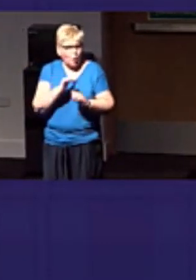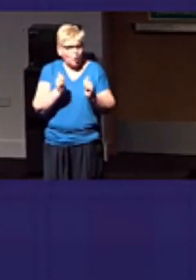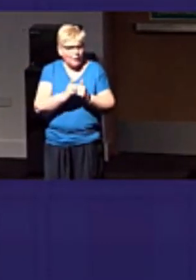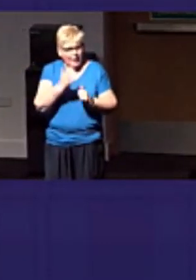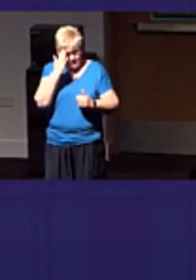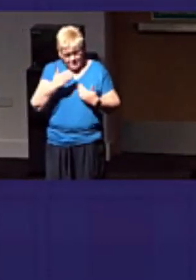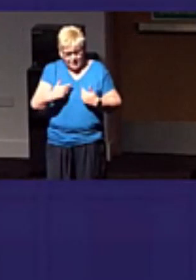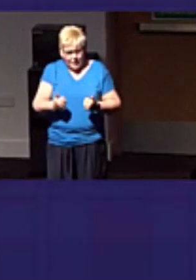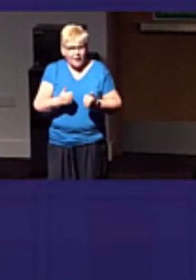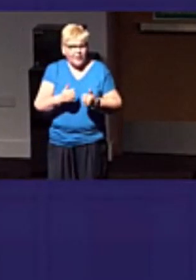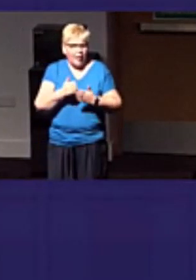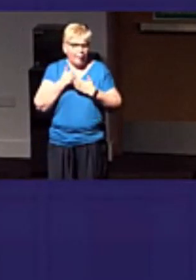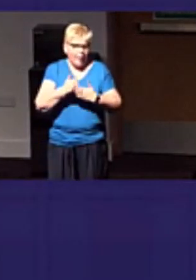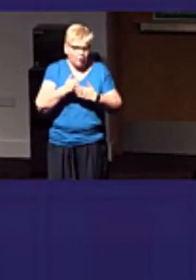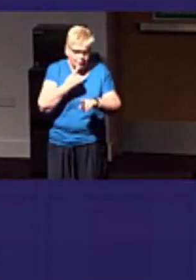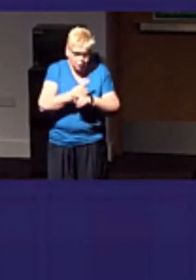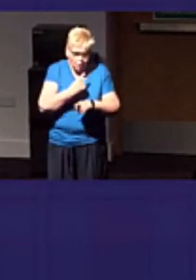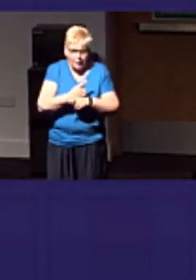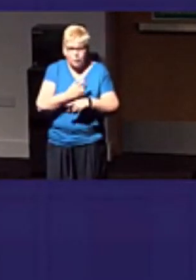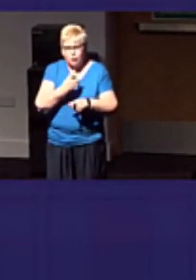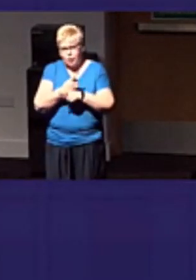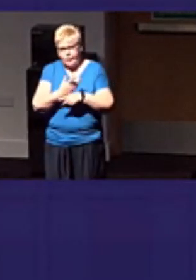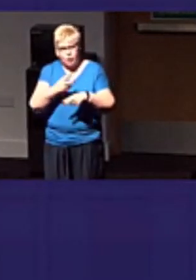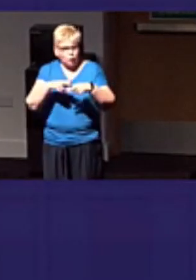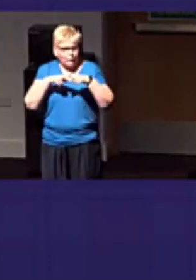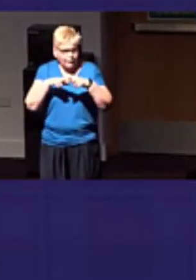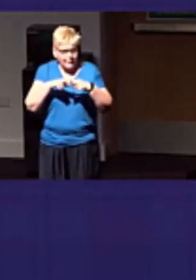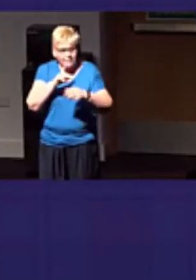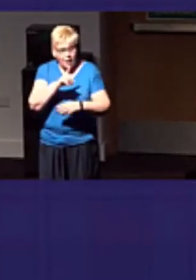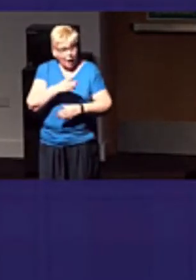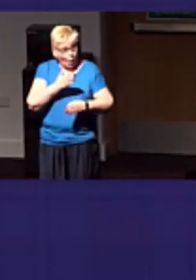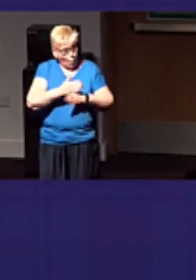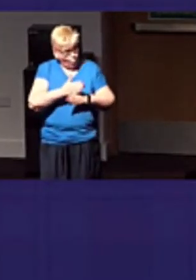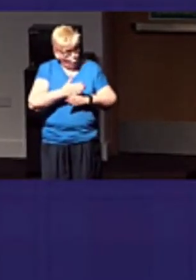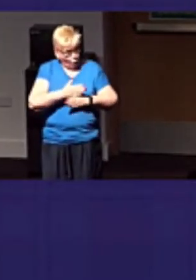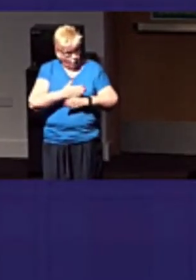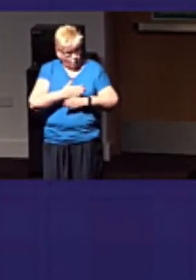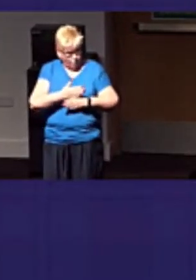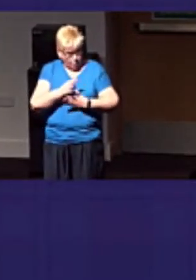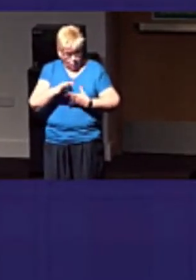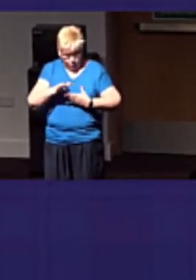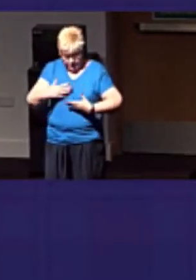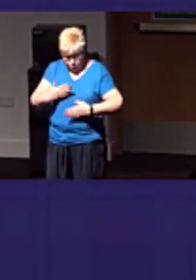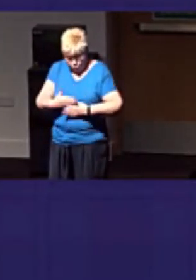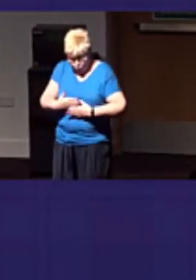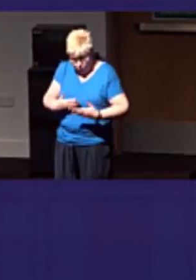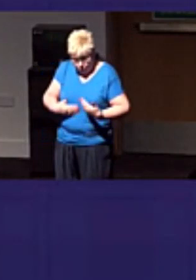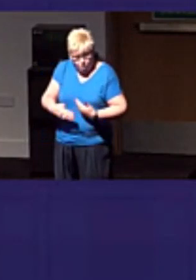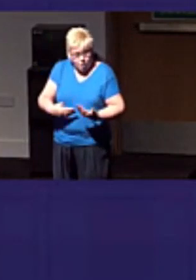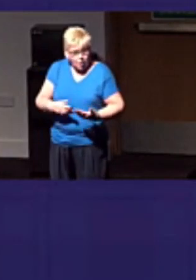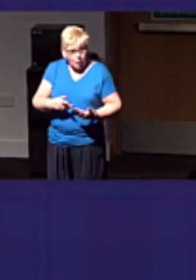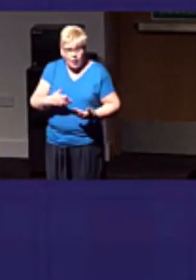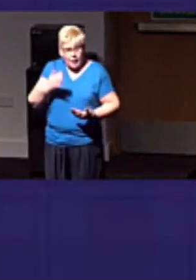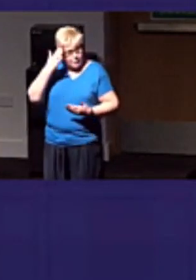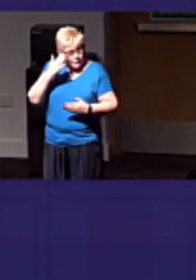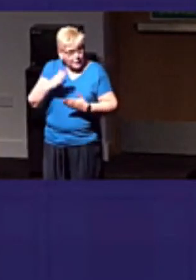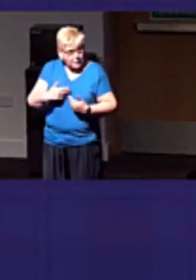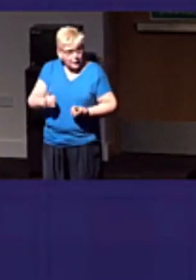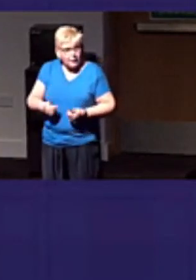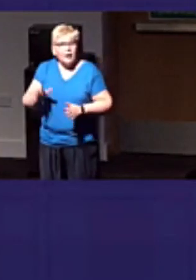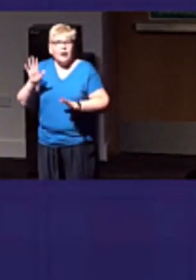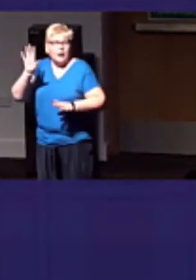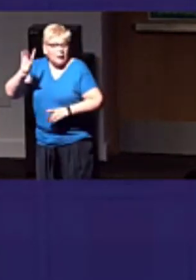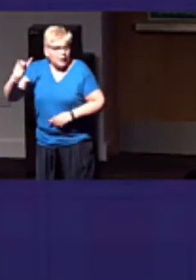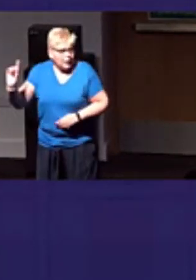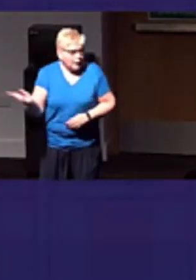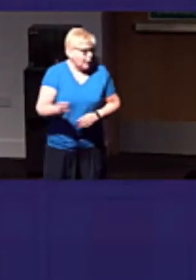needs, you should go get a therapist, talk about it with your family, whatever, whatever. But at work, you know, people look at you like this. They're like, really? This is my